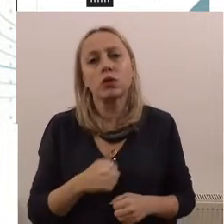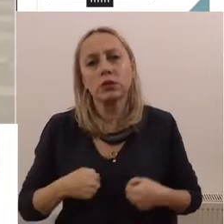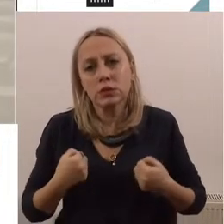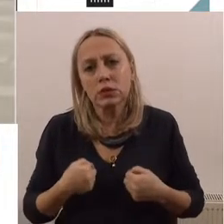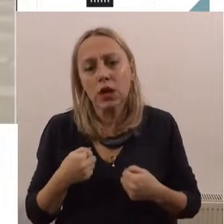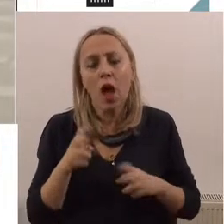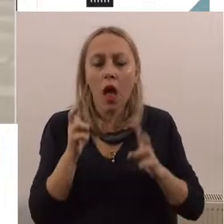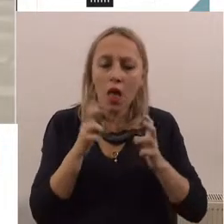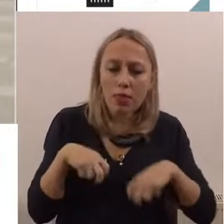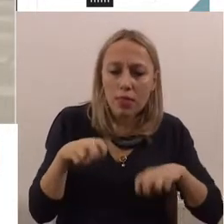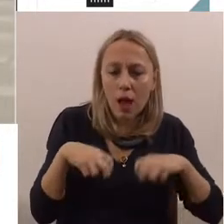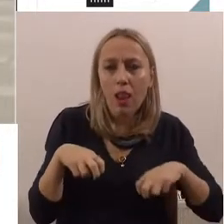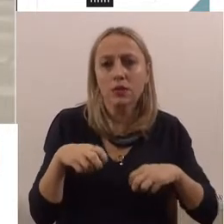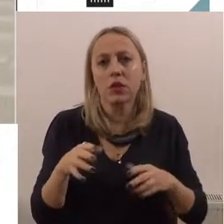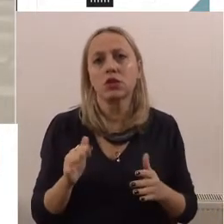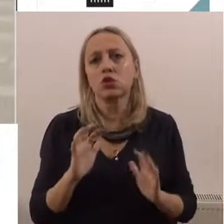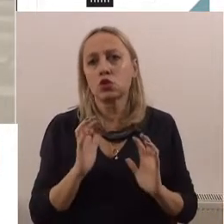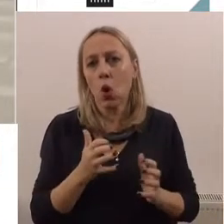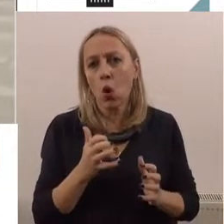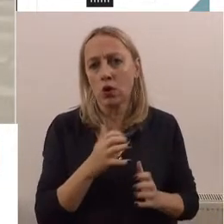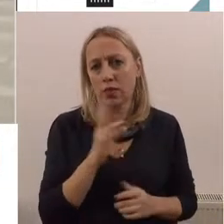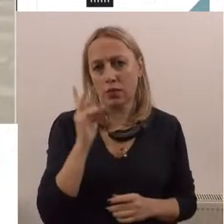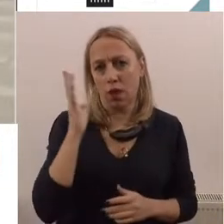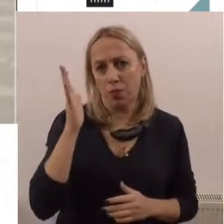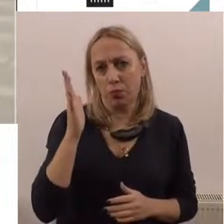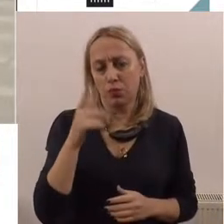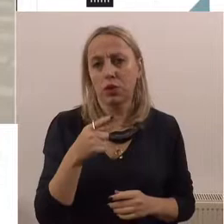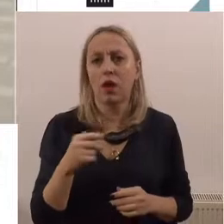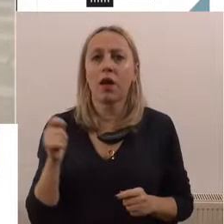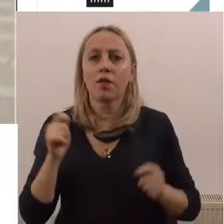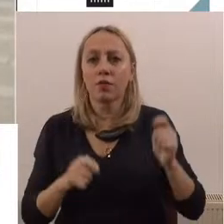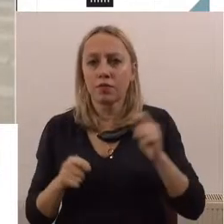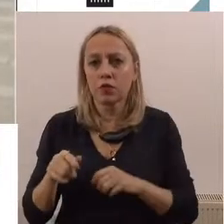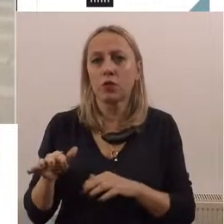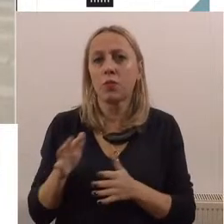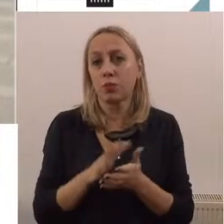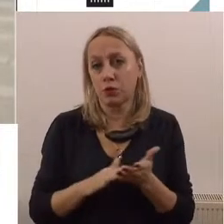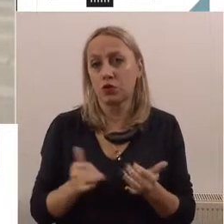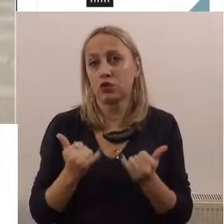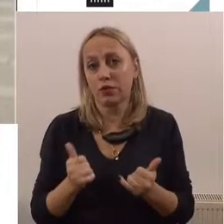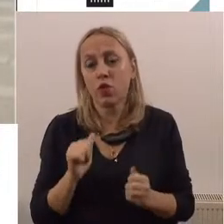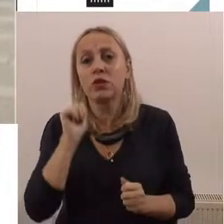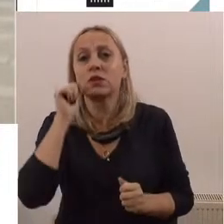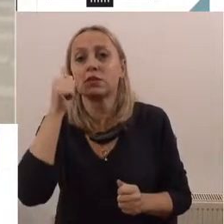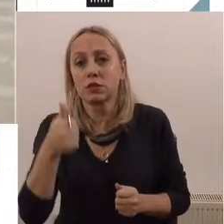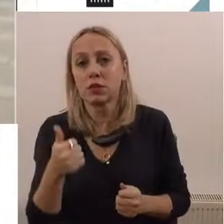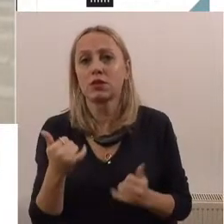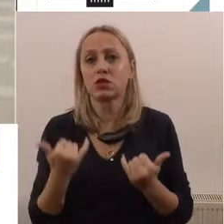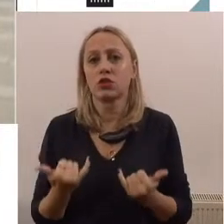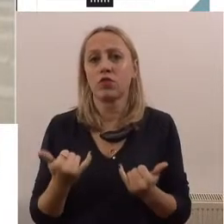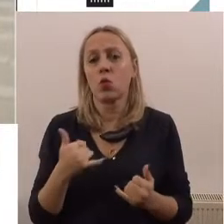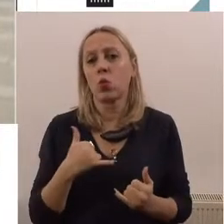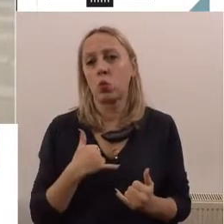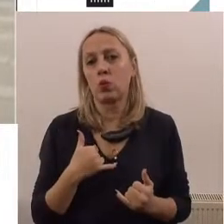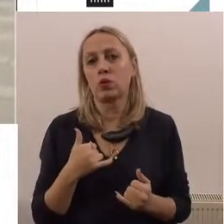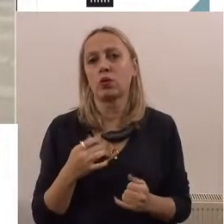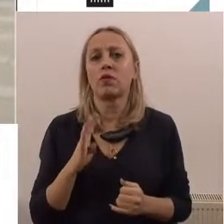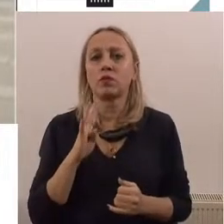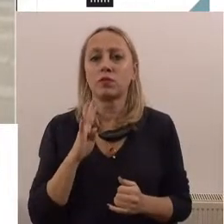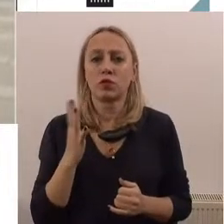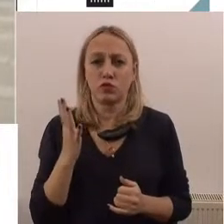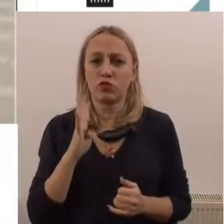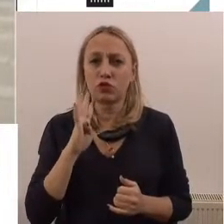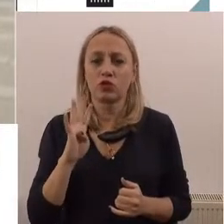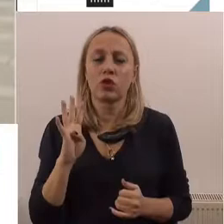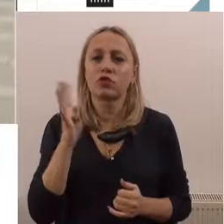that has to be there, has to be preserved and worked out. So the festival continues today